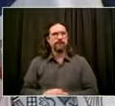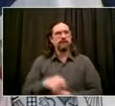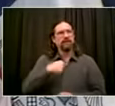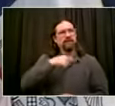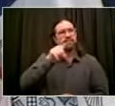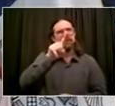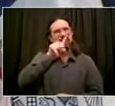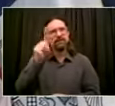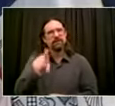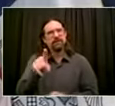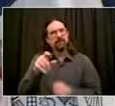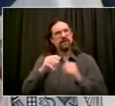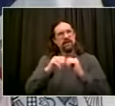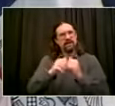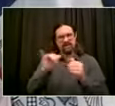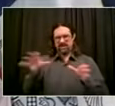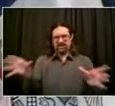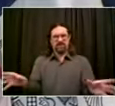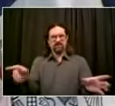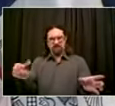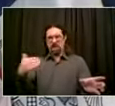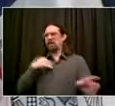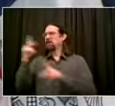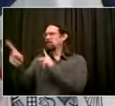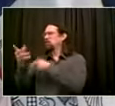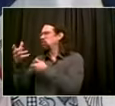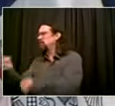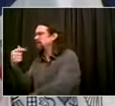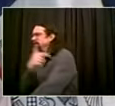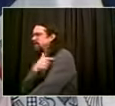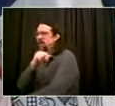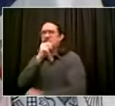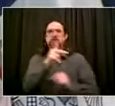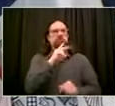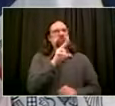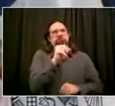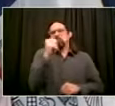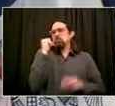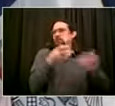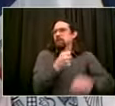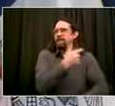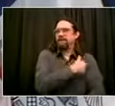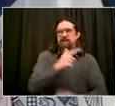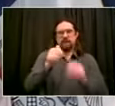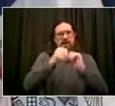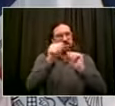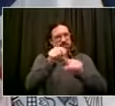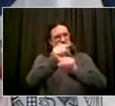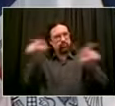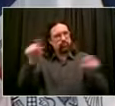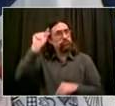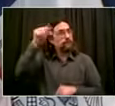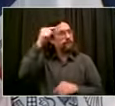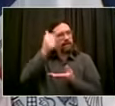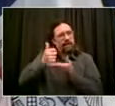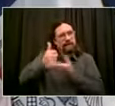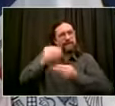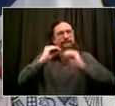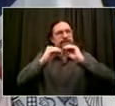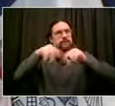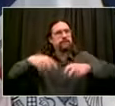you a long time, and you often ask profound questions, and this is one of them. I'm going to start and turn to Dr. Varma and Dr. Choksi, because we all were talking about